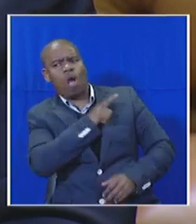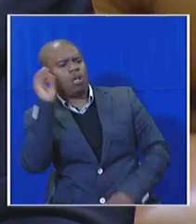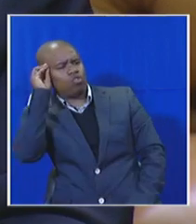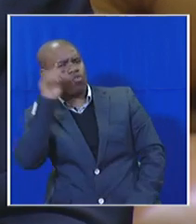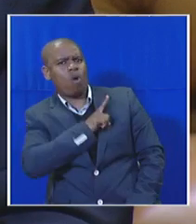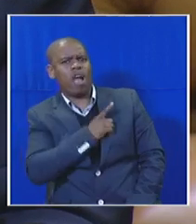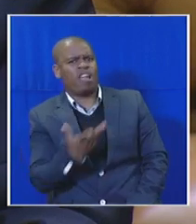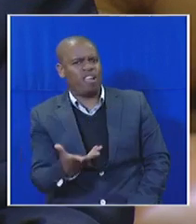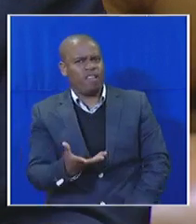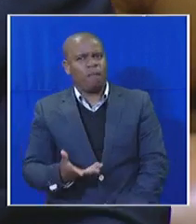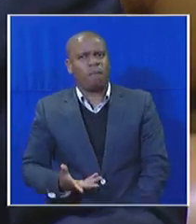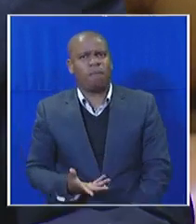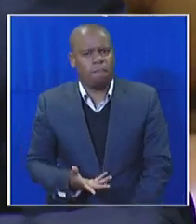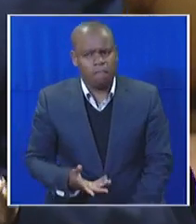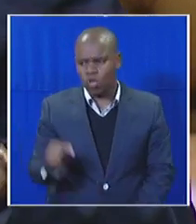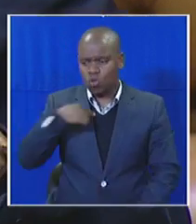instance?